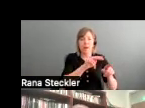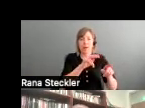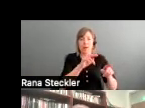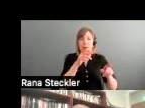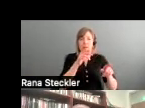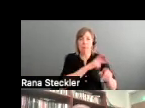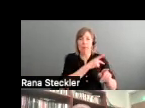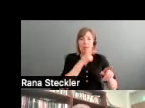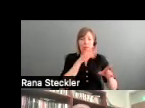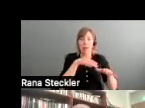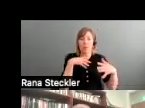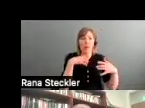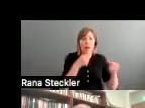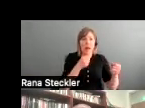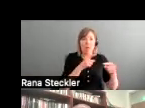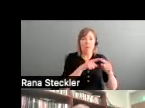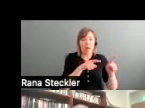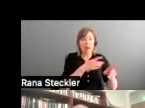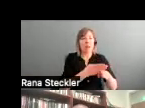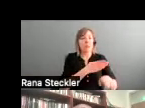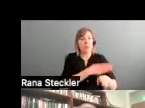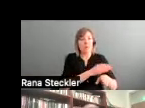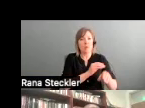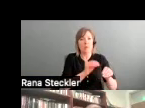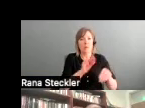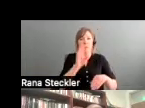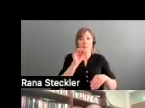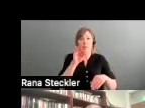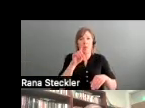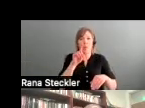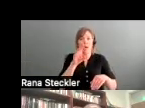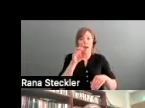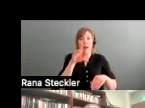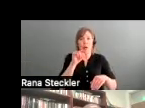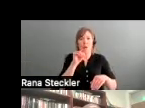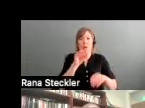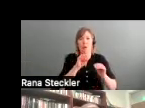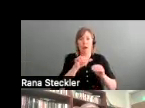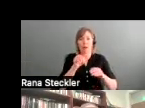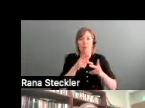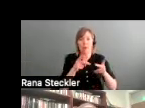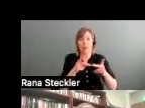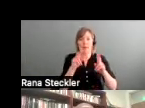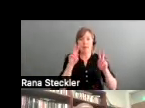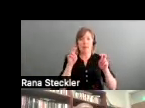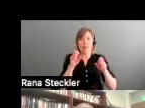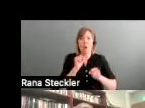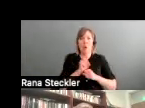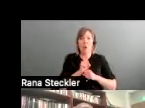were deemed to have been improved. And this was considered a quote unquote working parole.